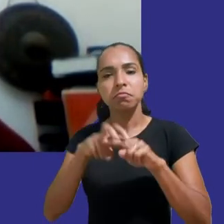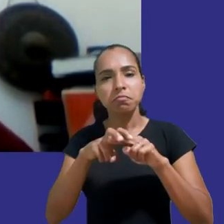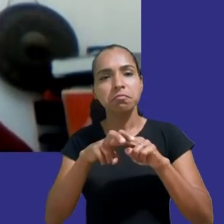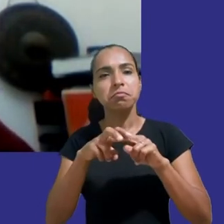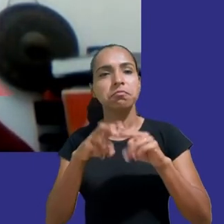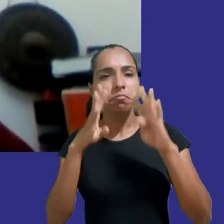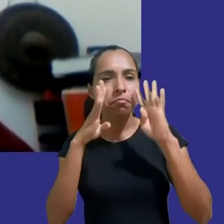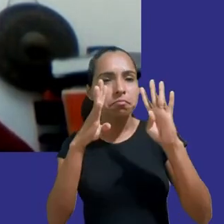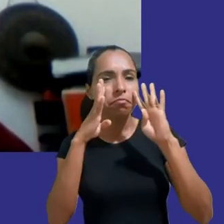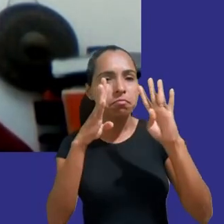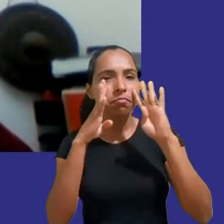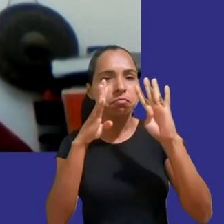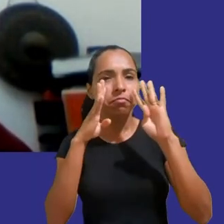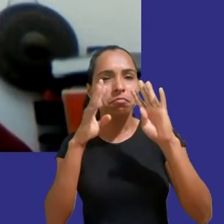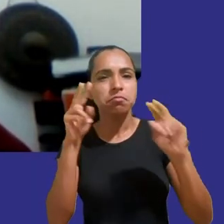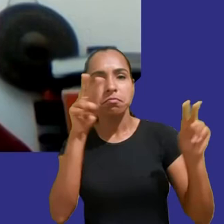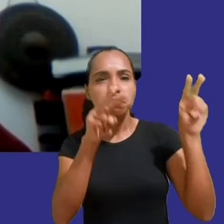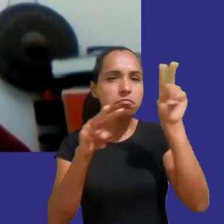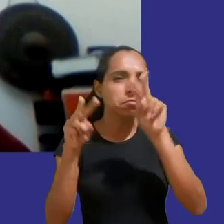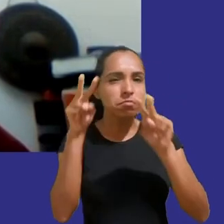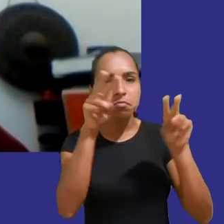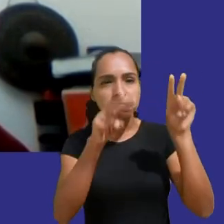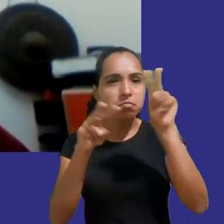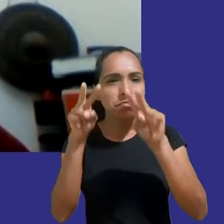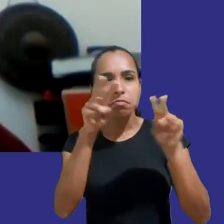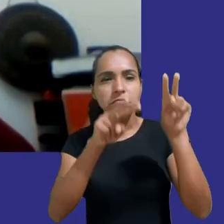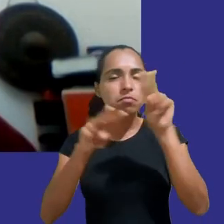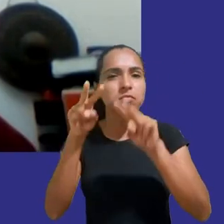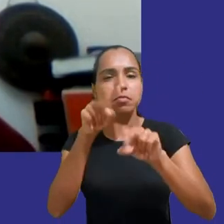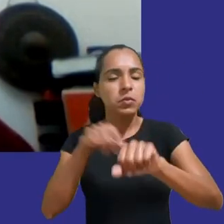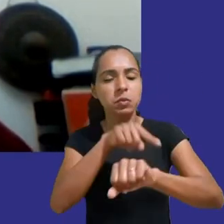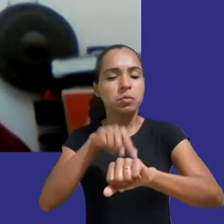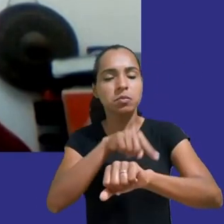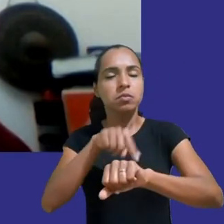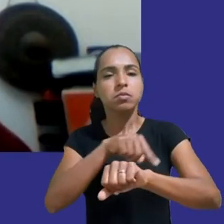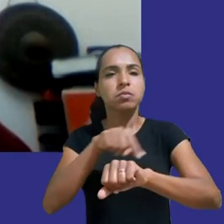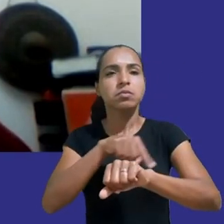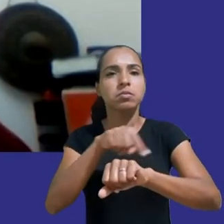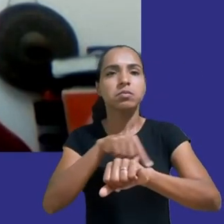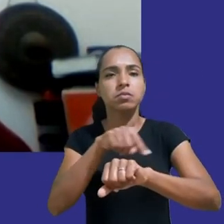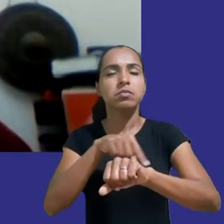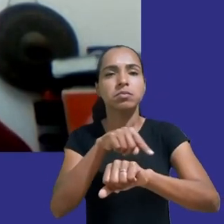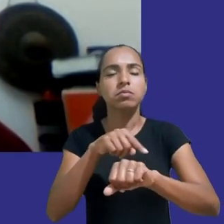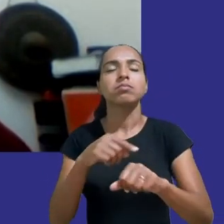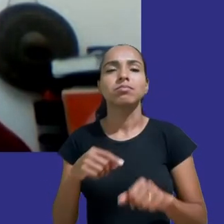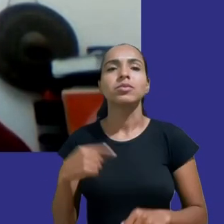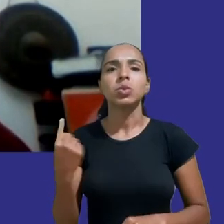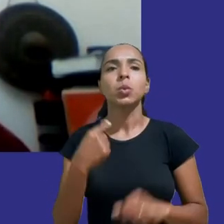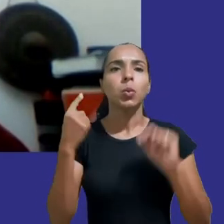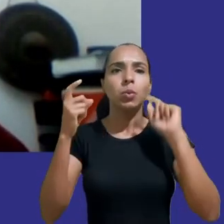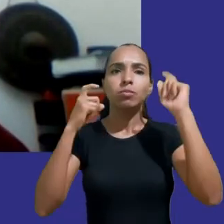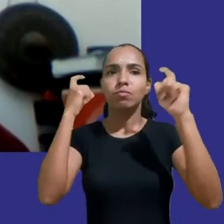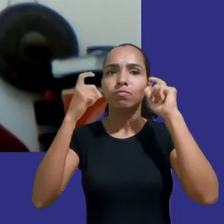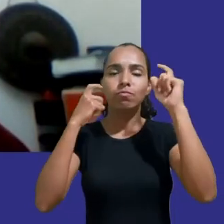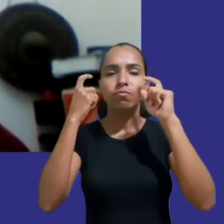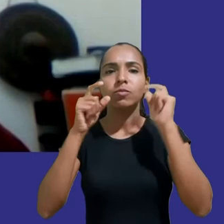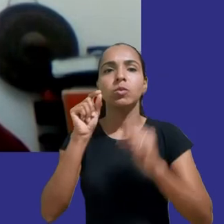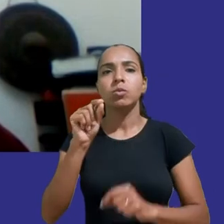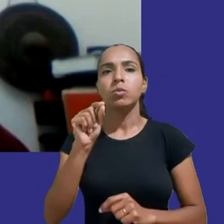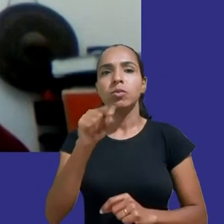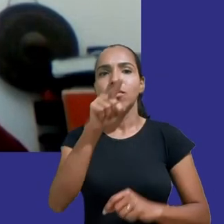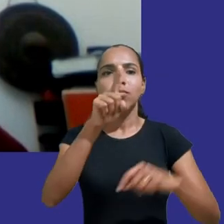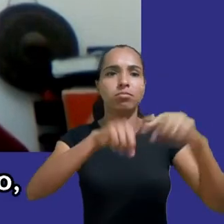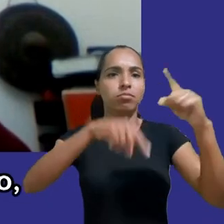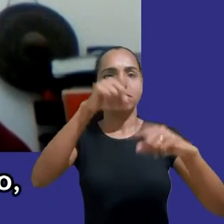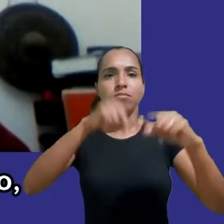on the platform and so this creates a very worrying incentive for anybody designing something specifically